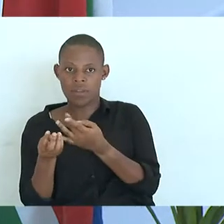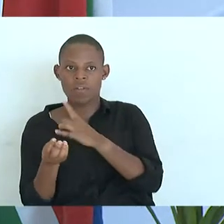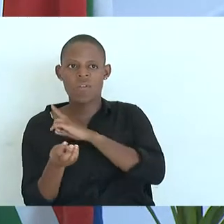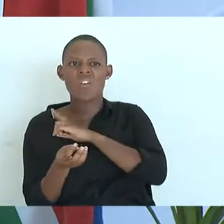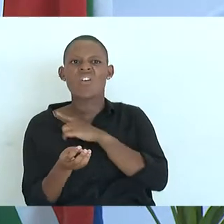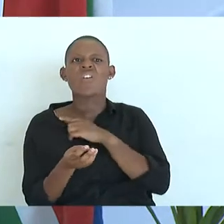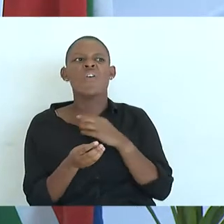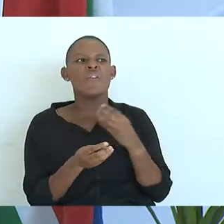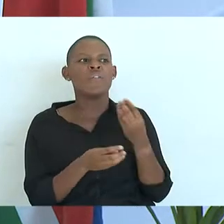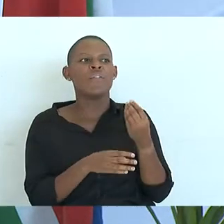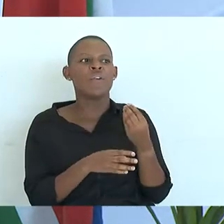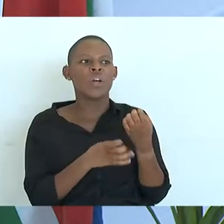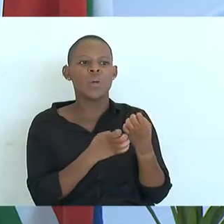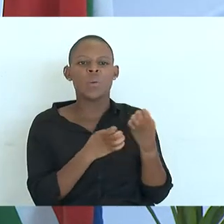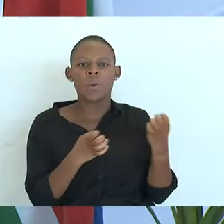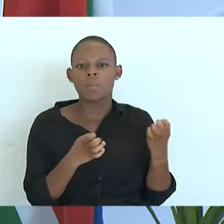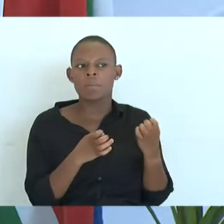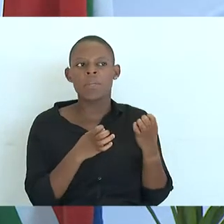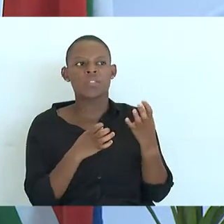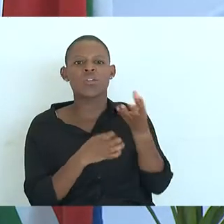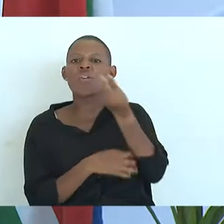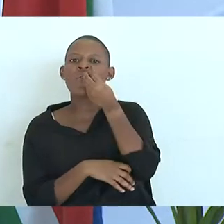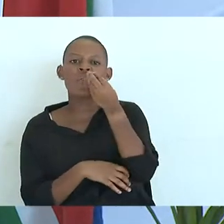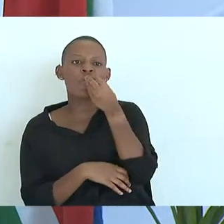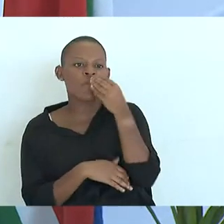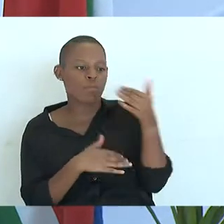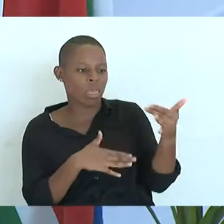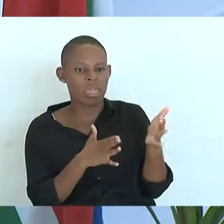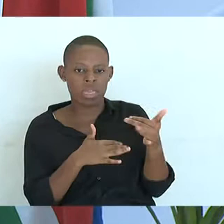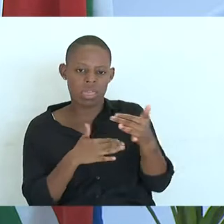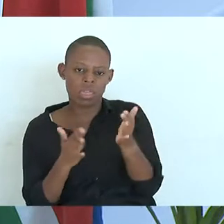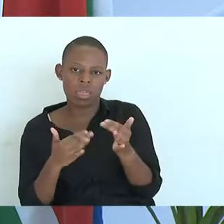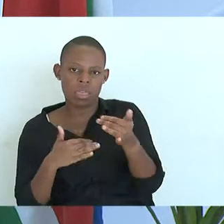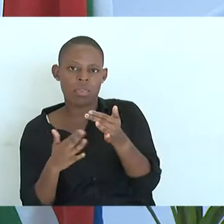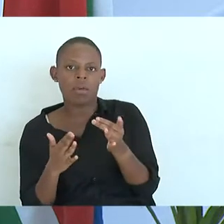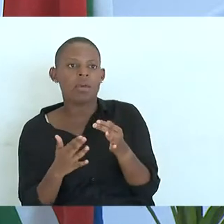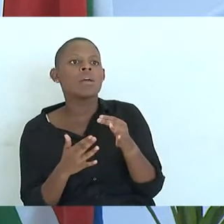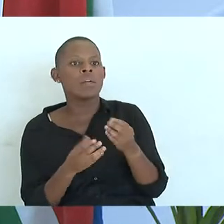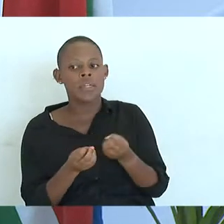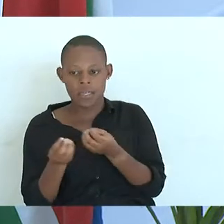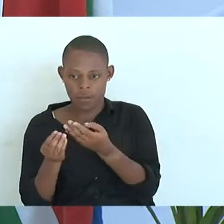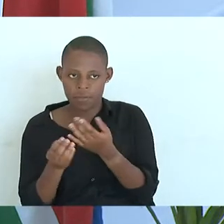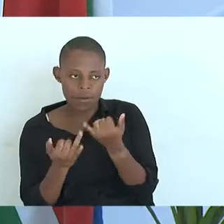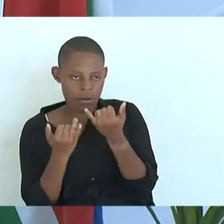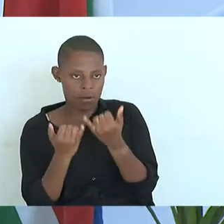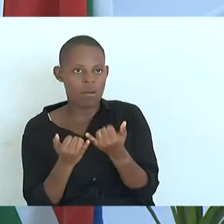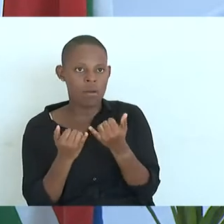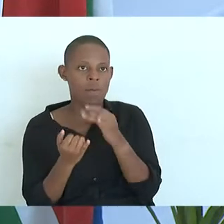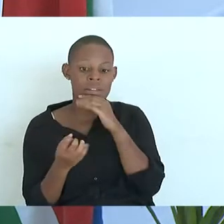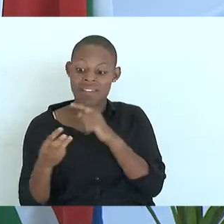izitolo zabo bazakhe kahle. Now these are 3 funding